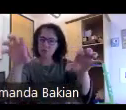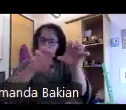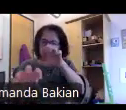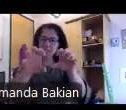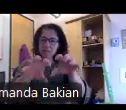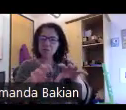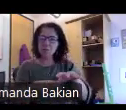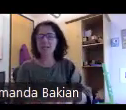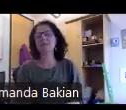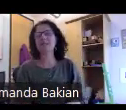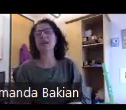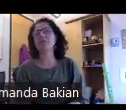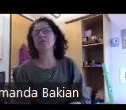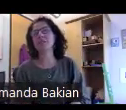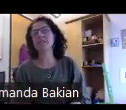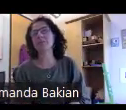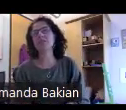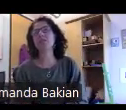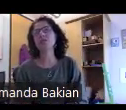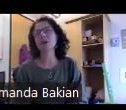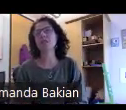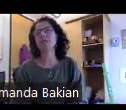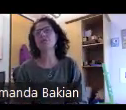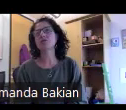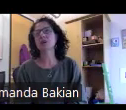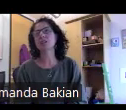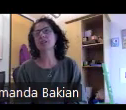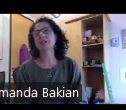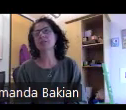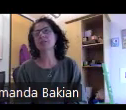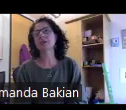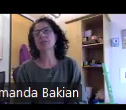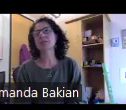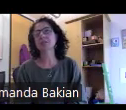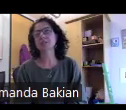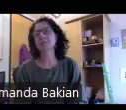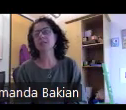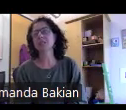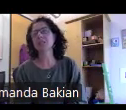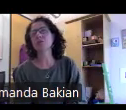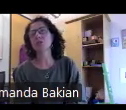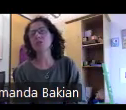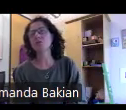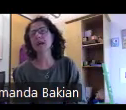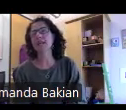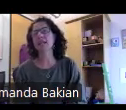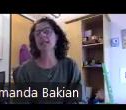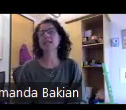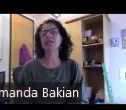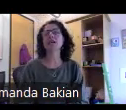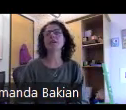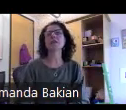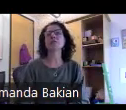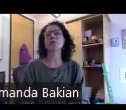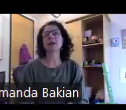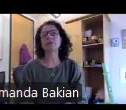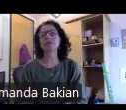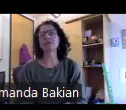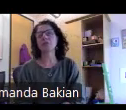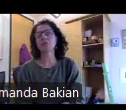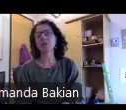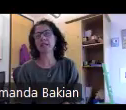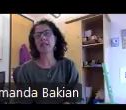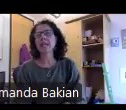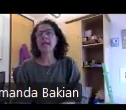Utah. So those three groups came together to establish the Utah Registry of Autism and Developmental Disabilities, or URAD, in